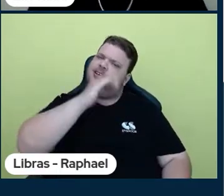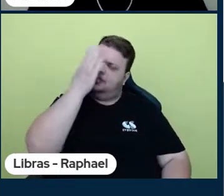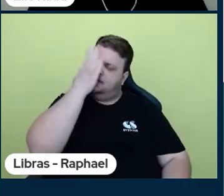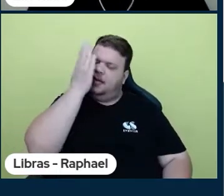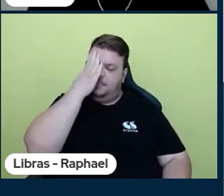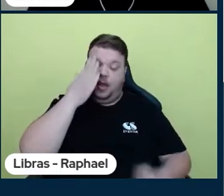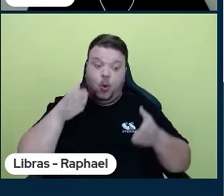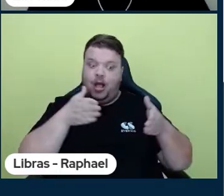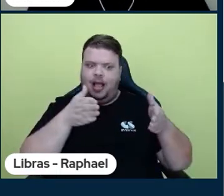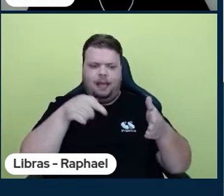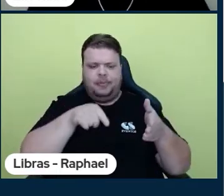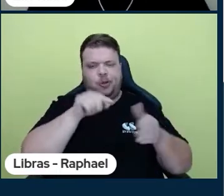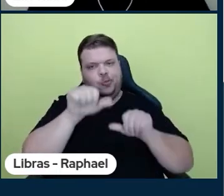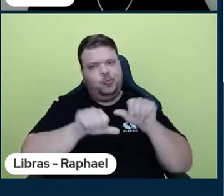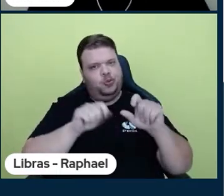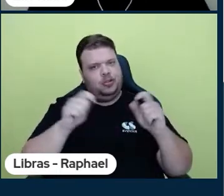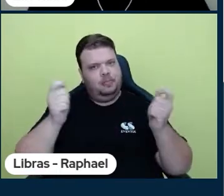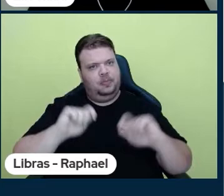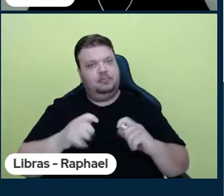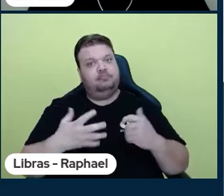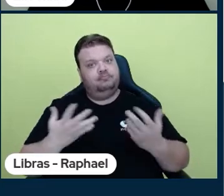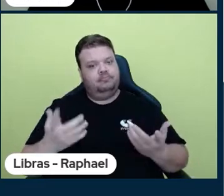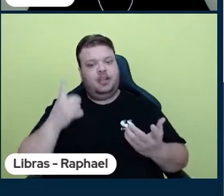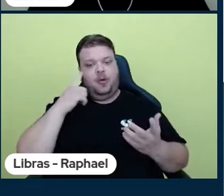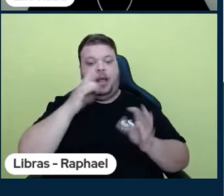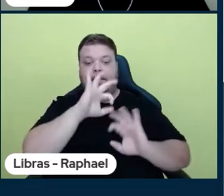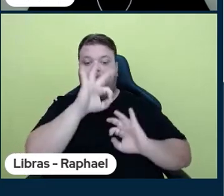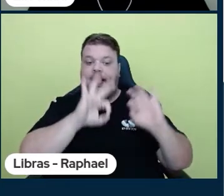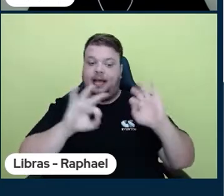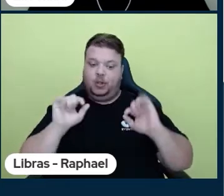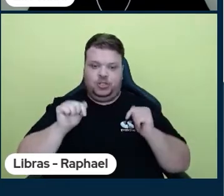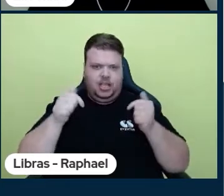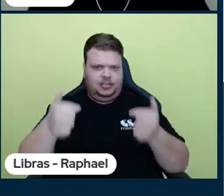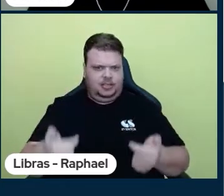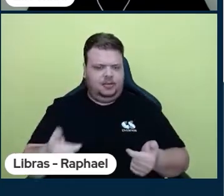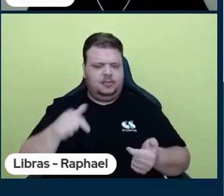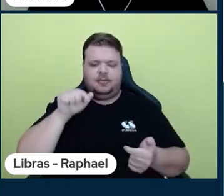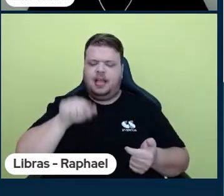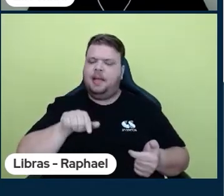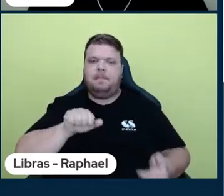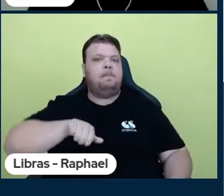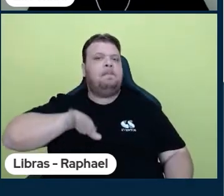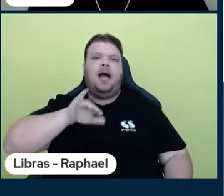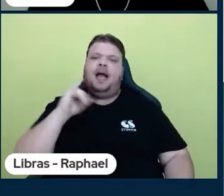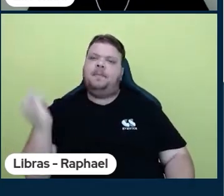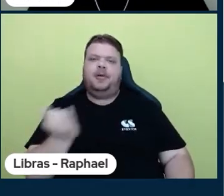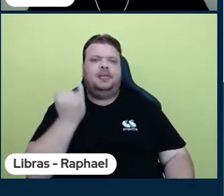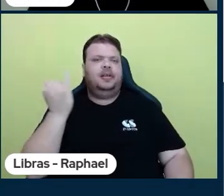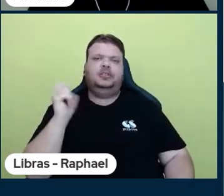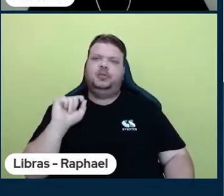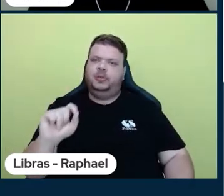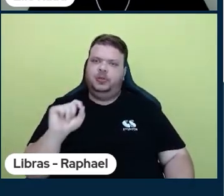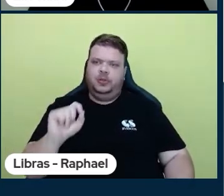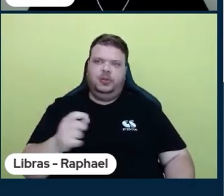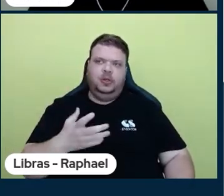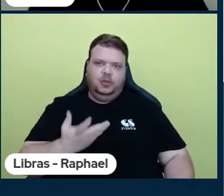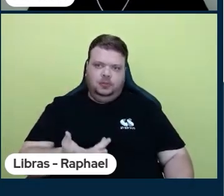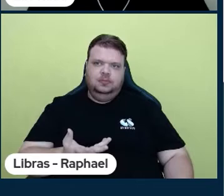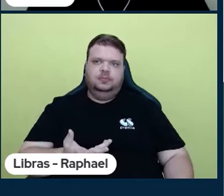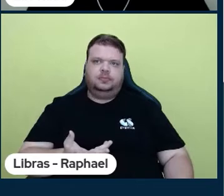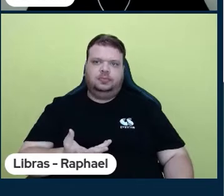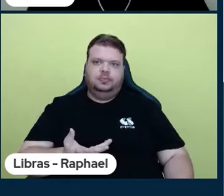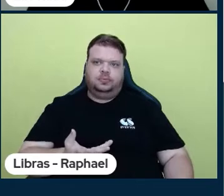us is we want to optimize for user retention, which is number 4. Optimizing for user retention means